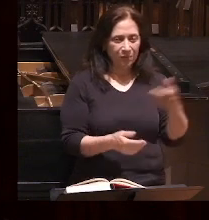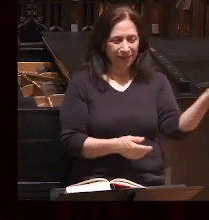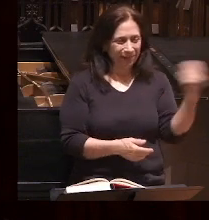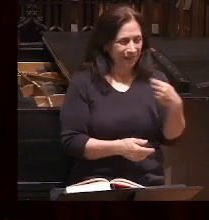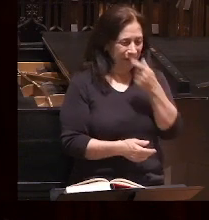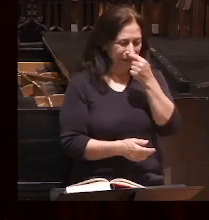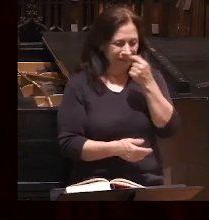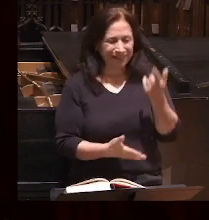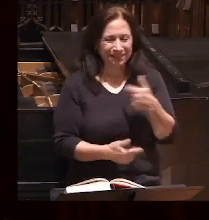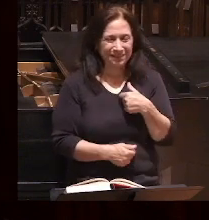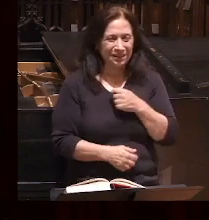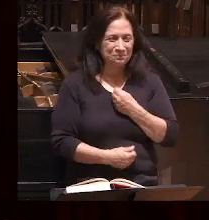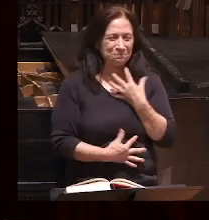handkerchief.